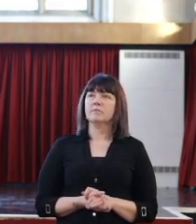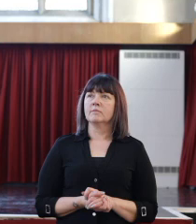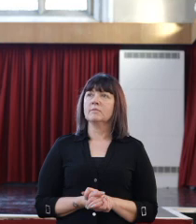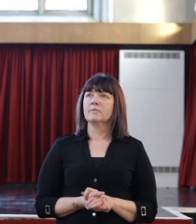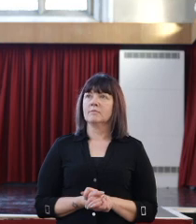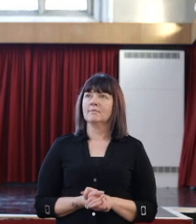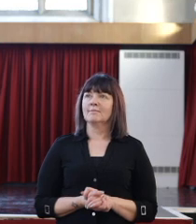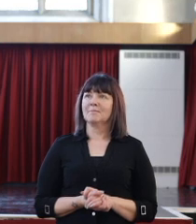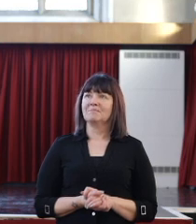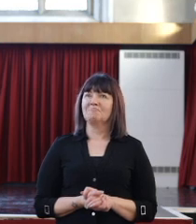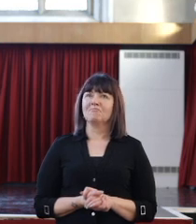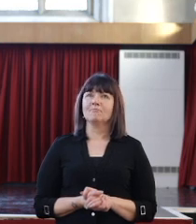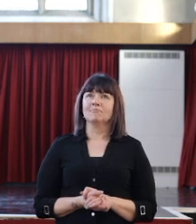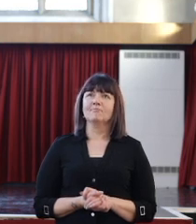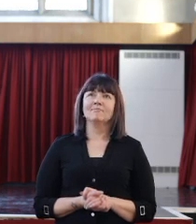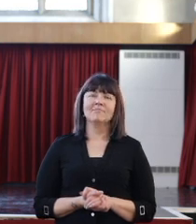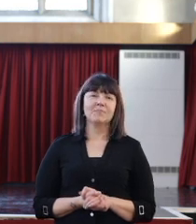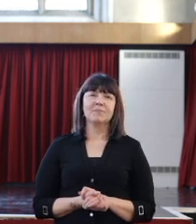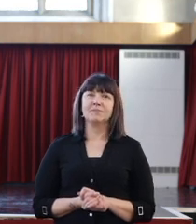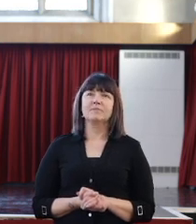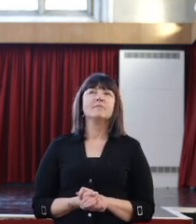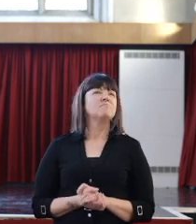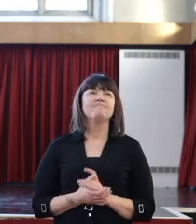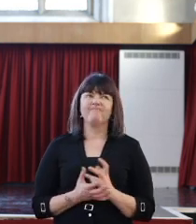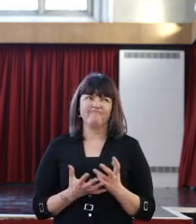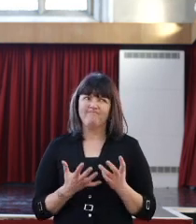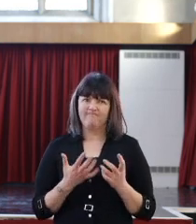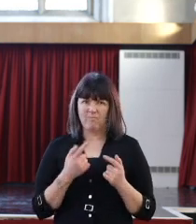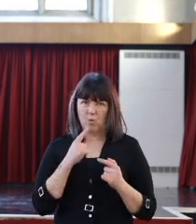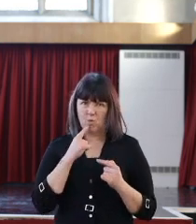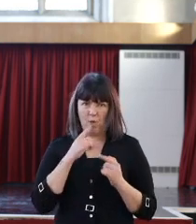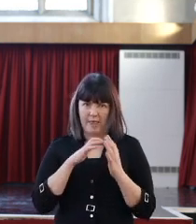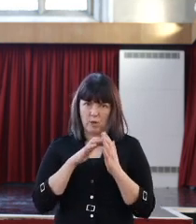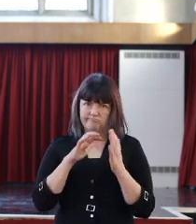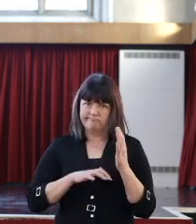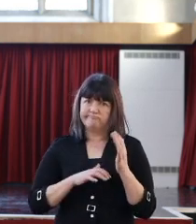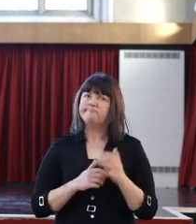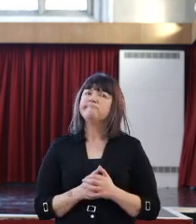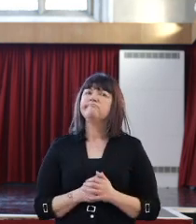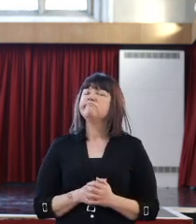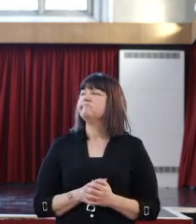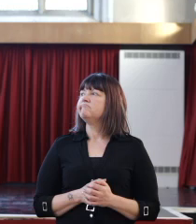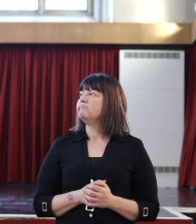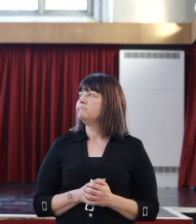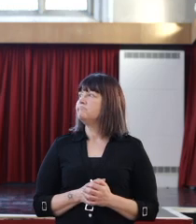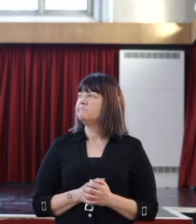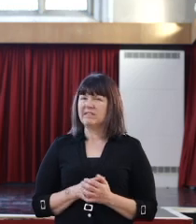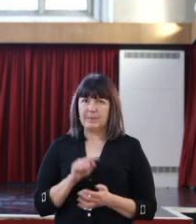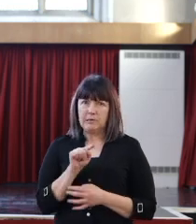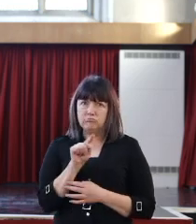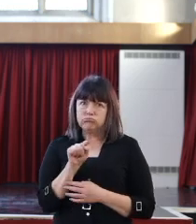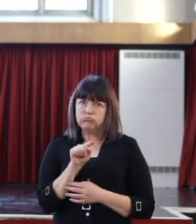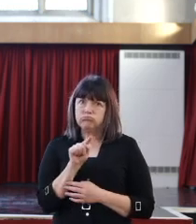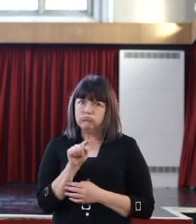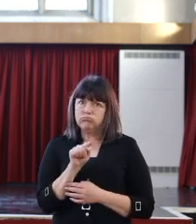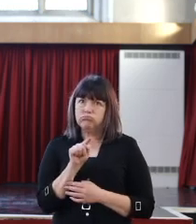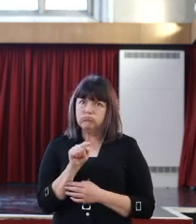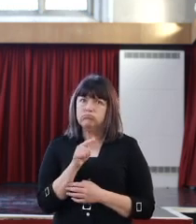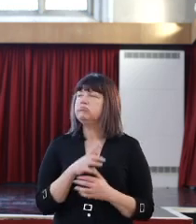Is it going to work? It's not going to work, is it? It might not. Might be too slow, I'm afraid.